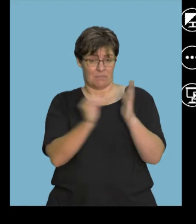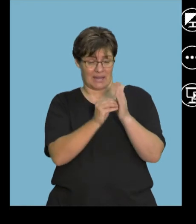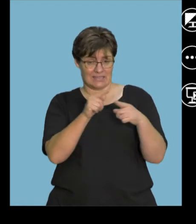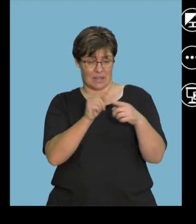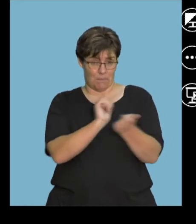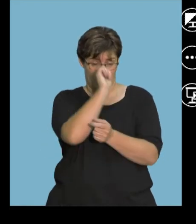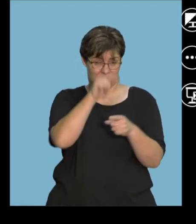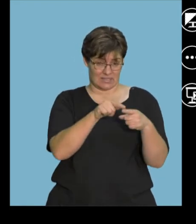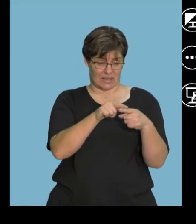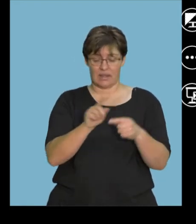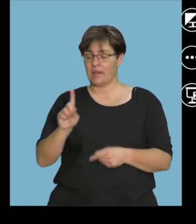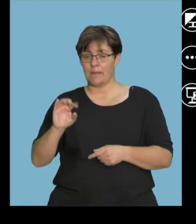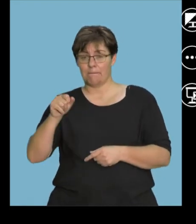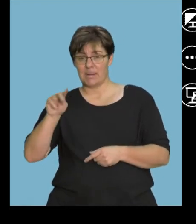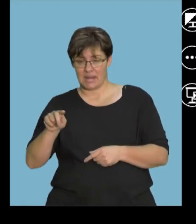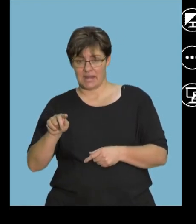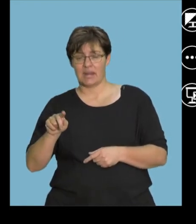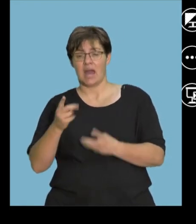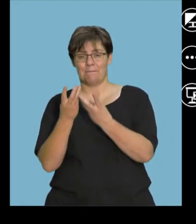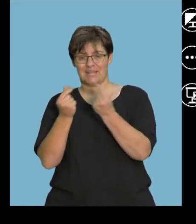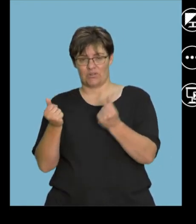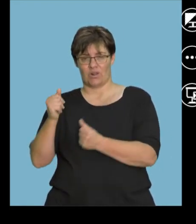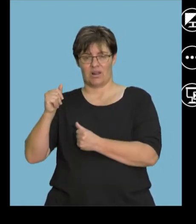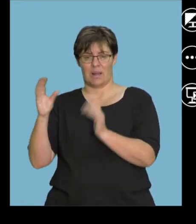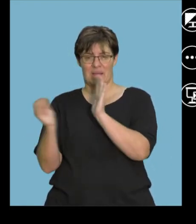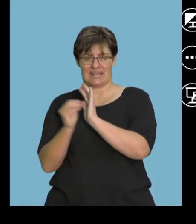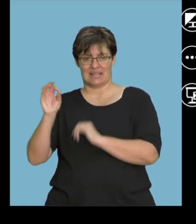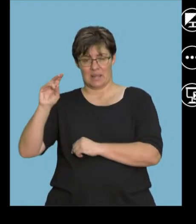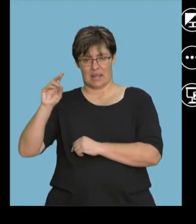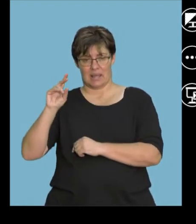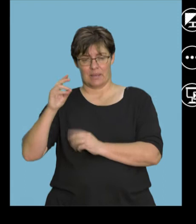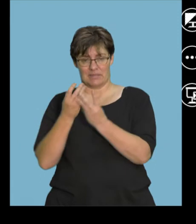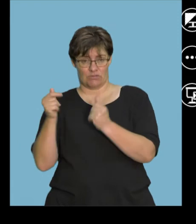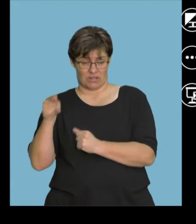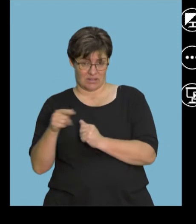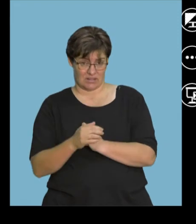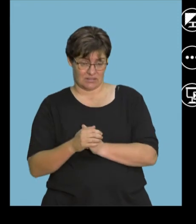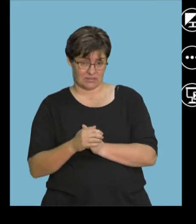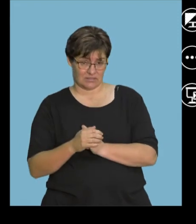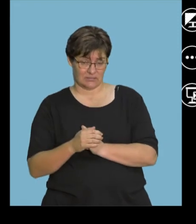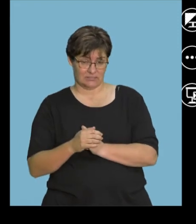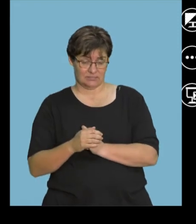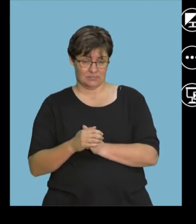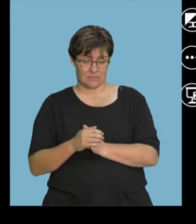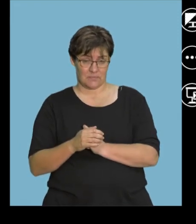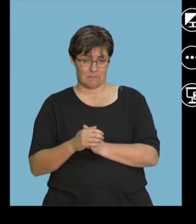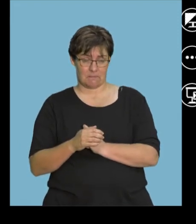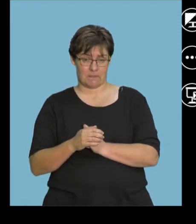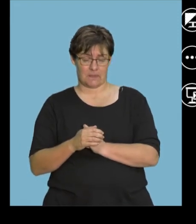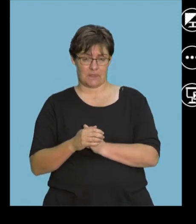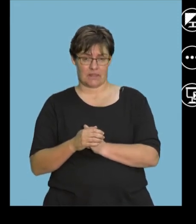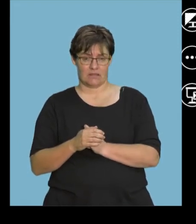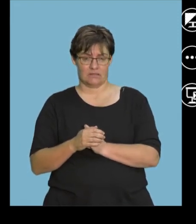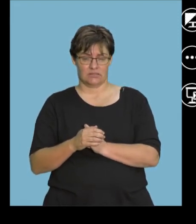this magnet that we're referring to is a permanent magnet, and the pin is a magnetic material, right? The pin is